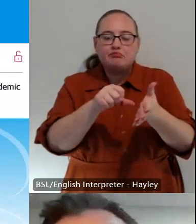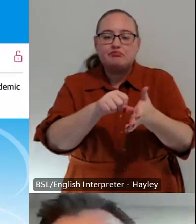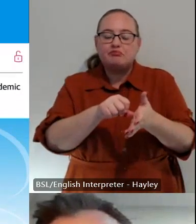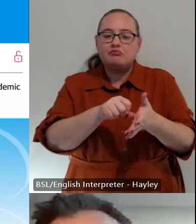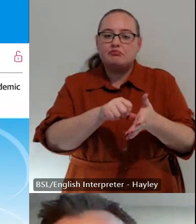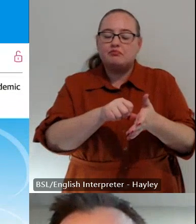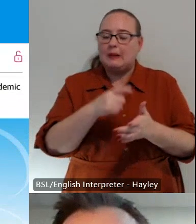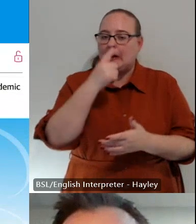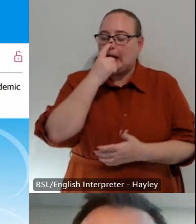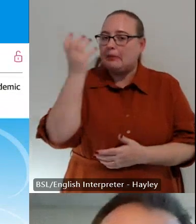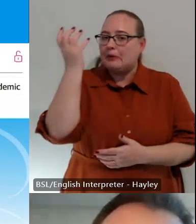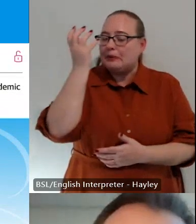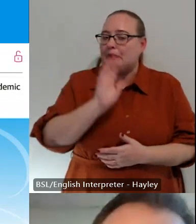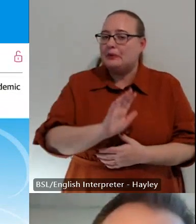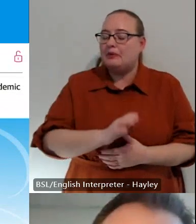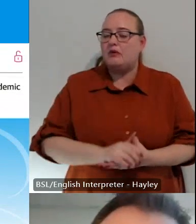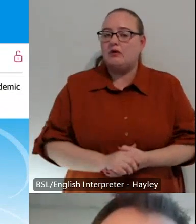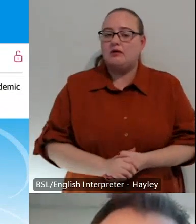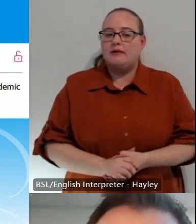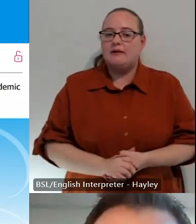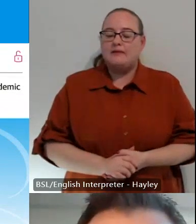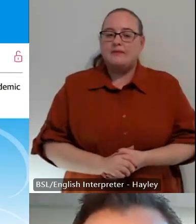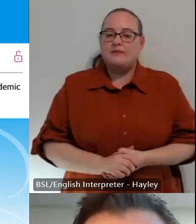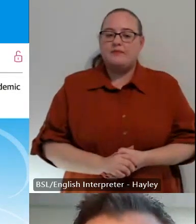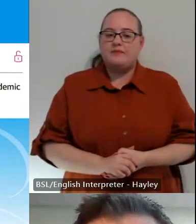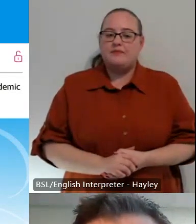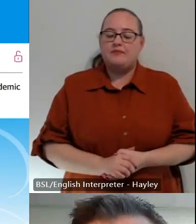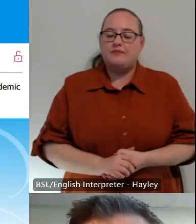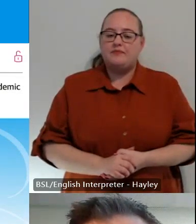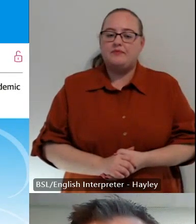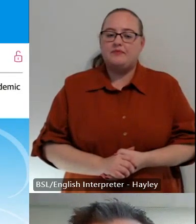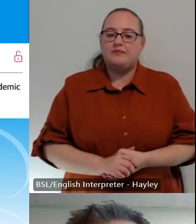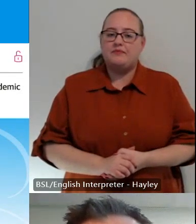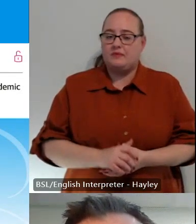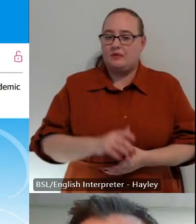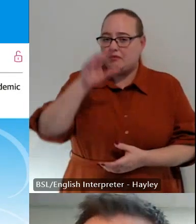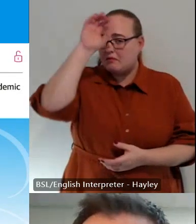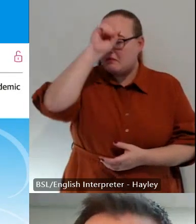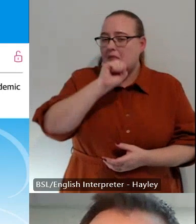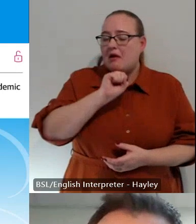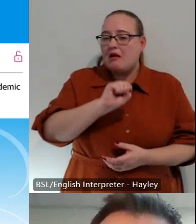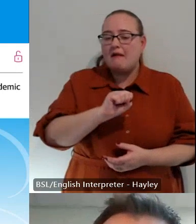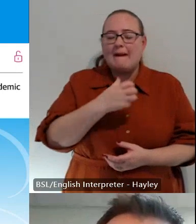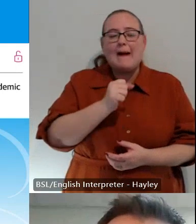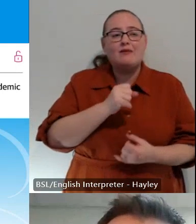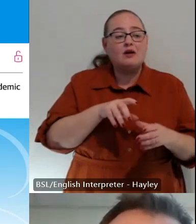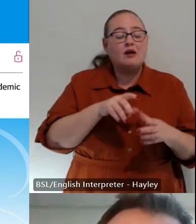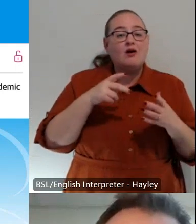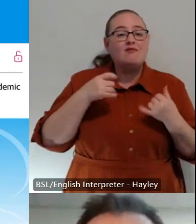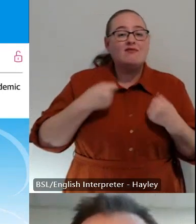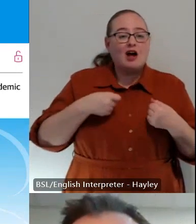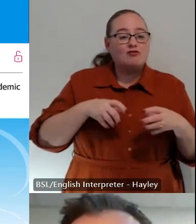to mention as well, there are these other sequelae which occur as a result of these virus infections, which are not directly the sort of classical